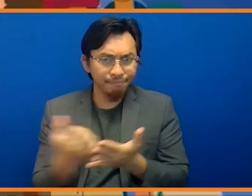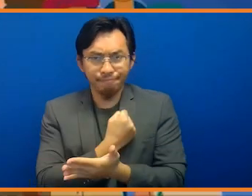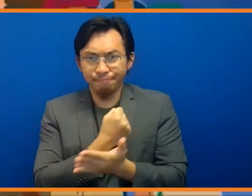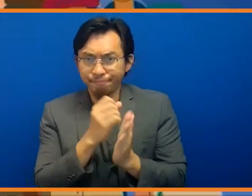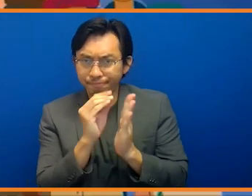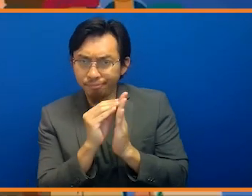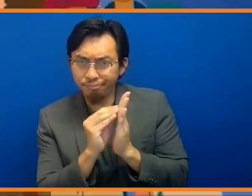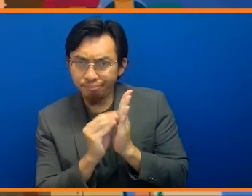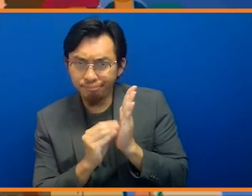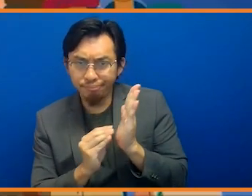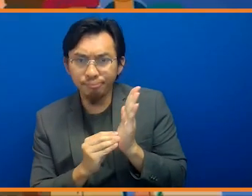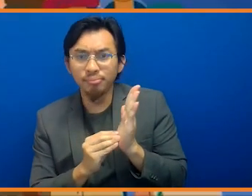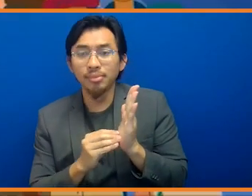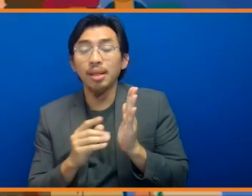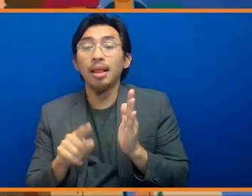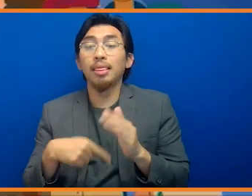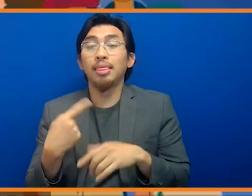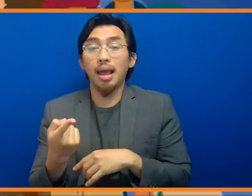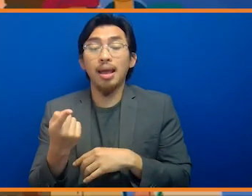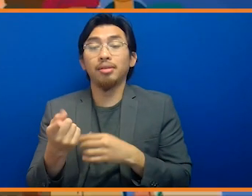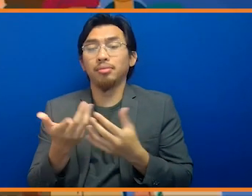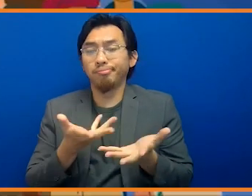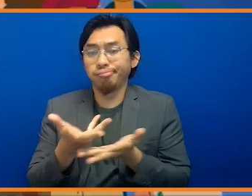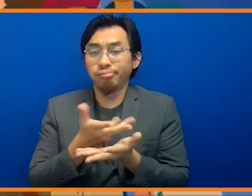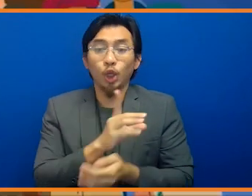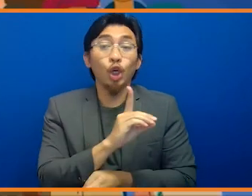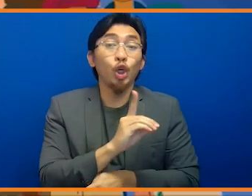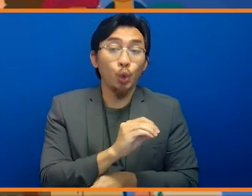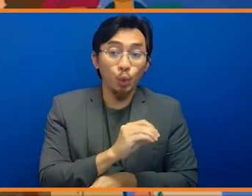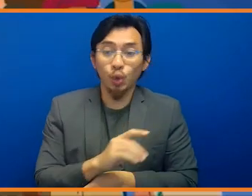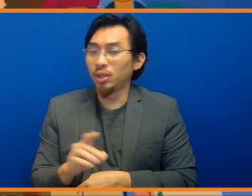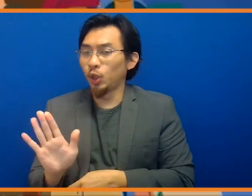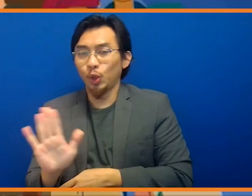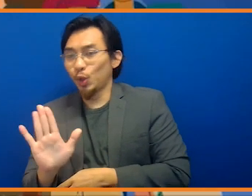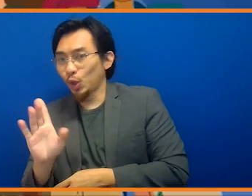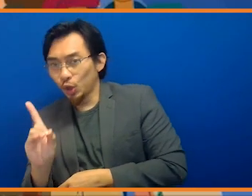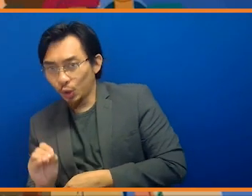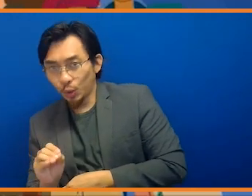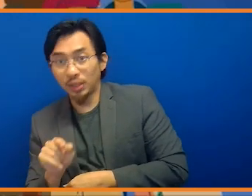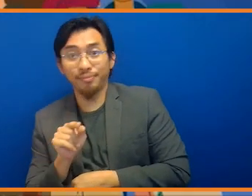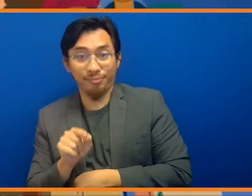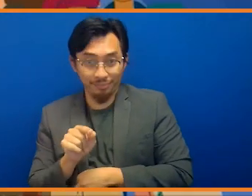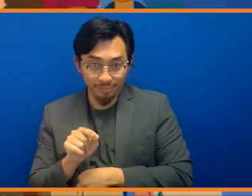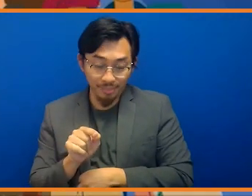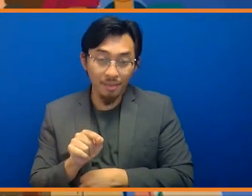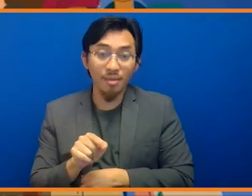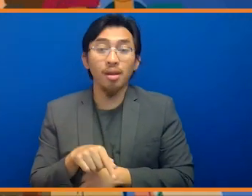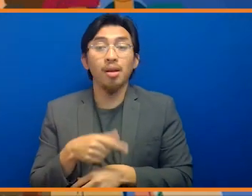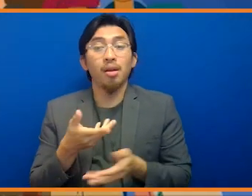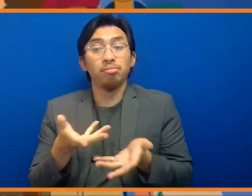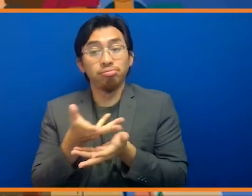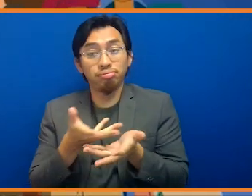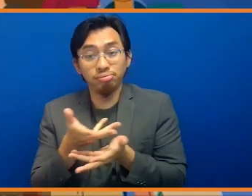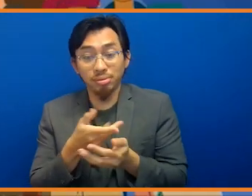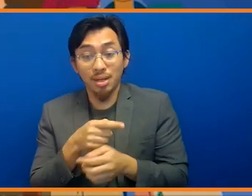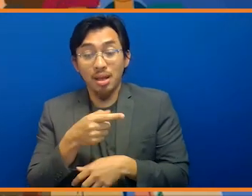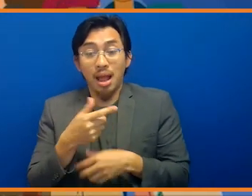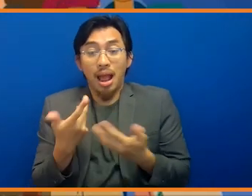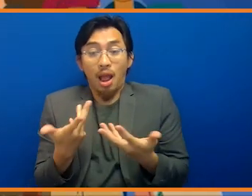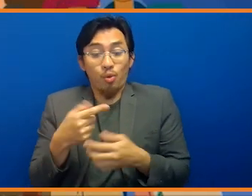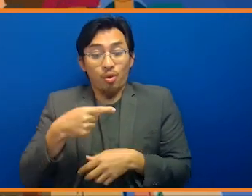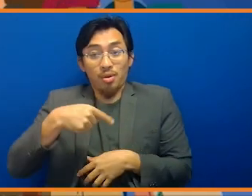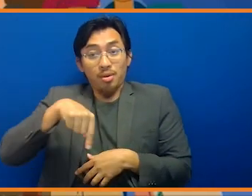get, and then discuss about the do's and don'ts, and then discuss on how